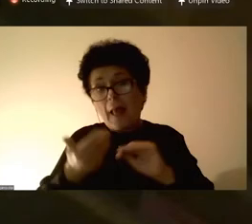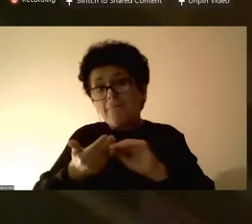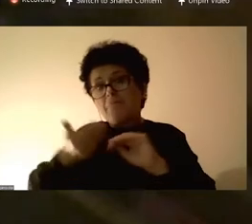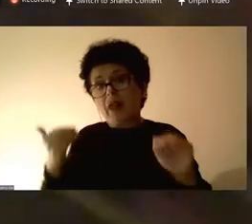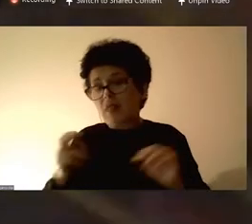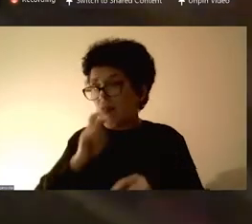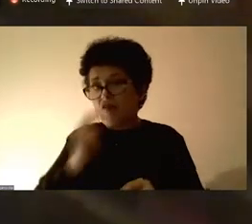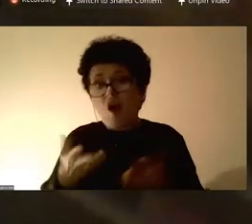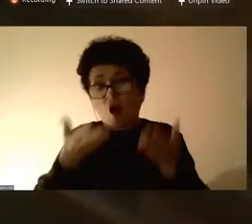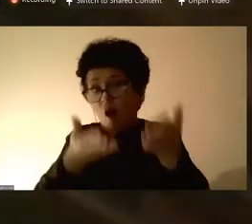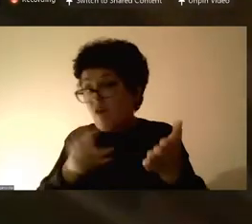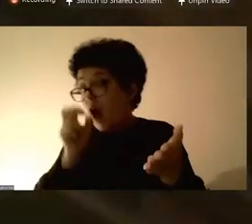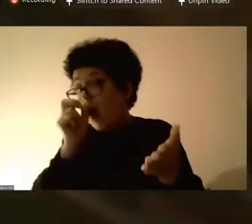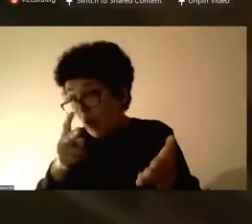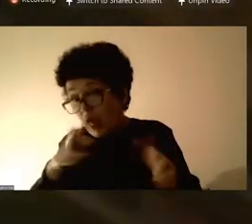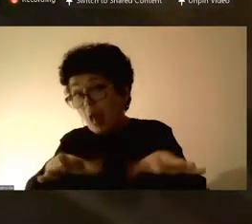going